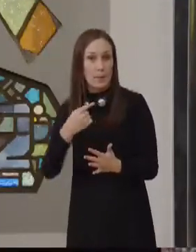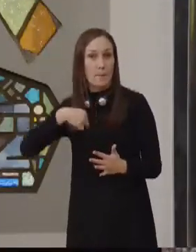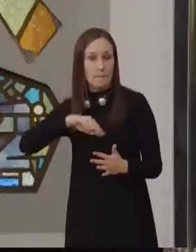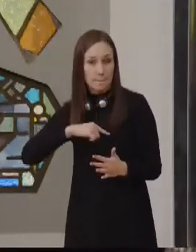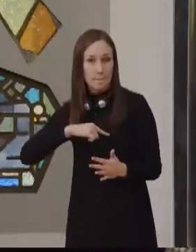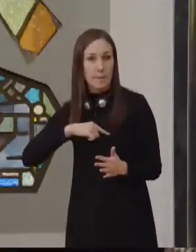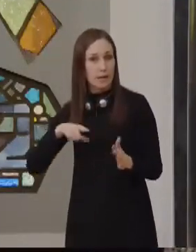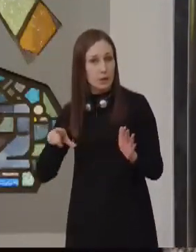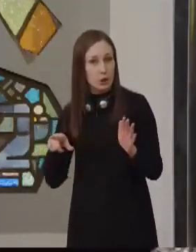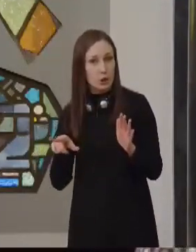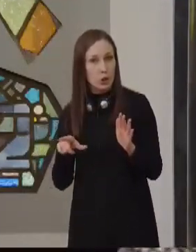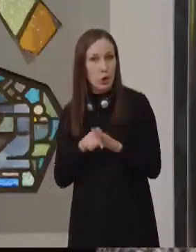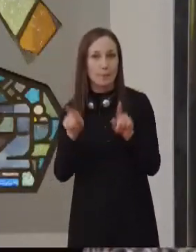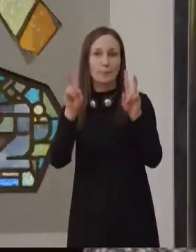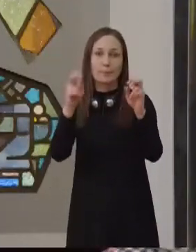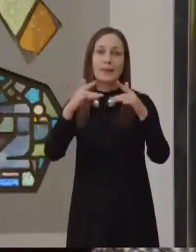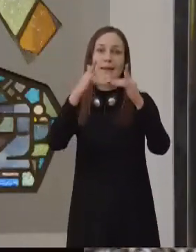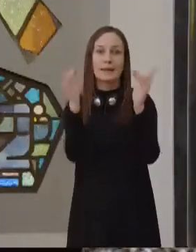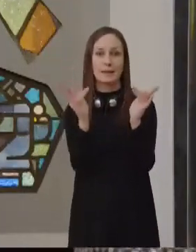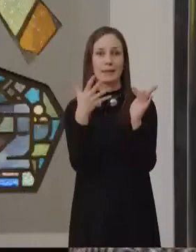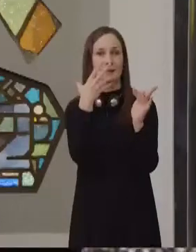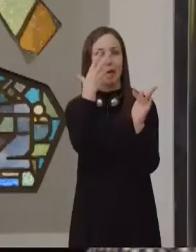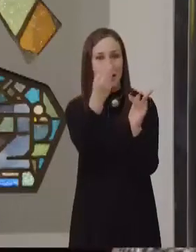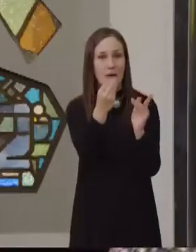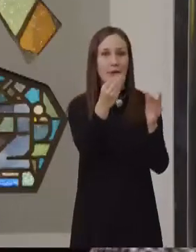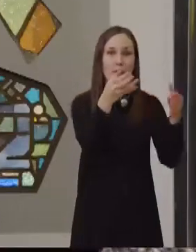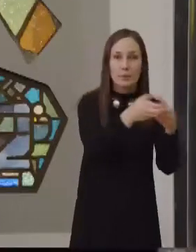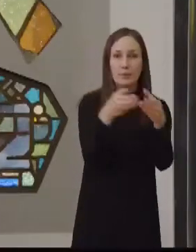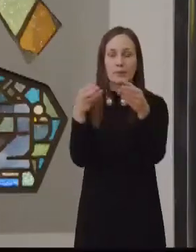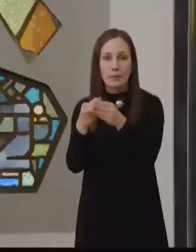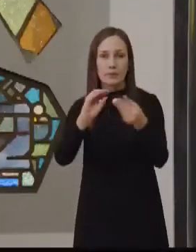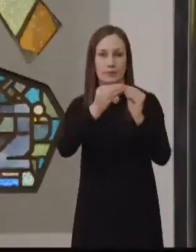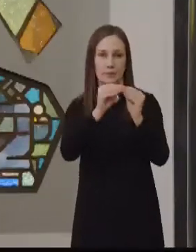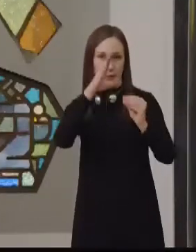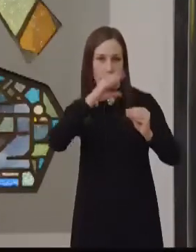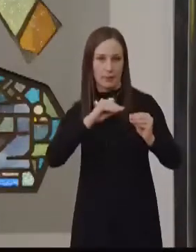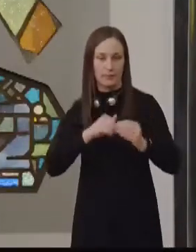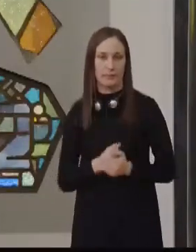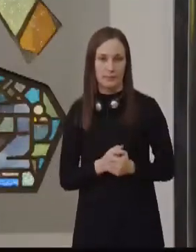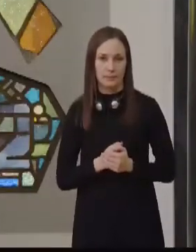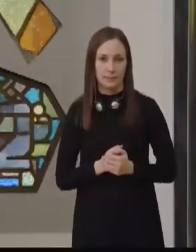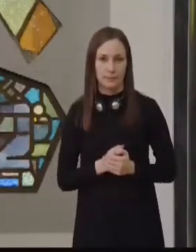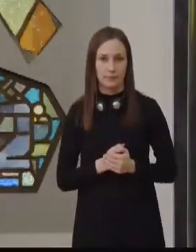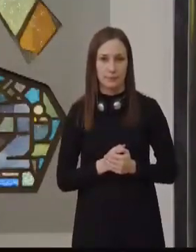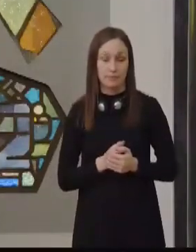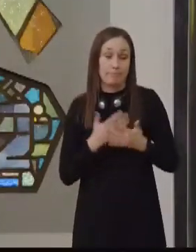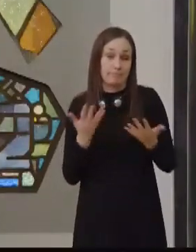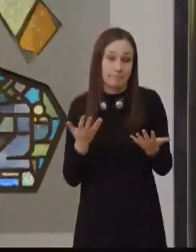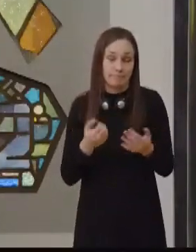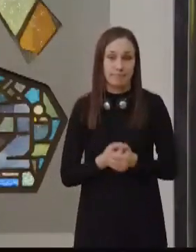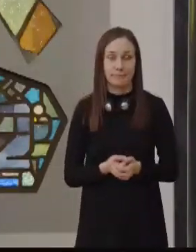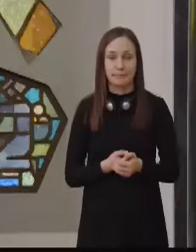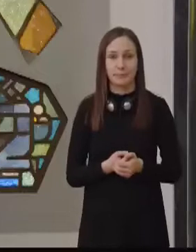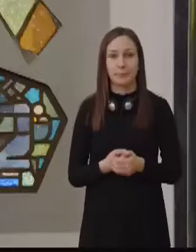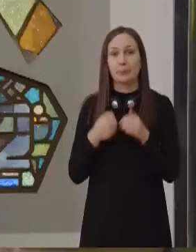solution. We believe that we have to be the bridge between the politicians and the LGBTQ